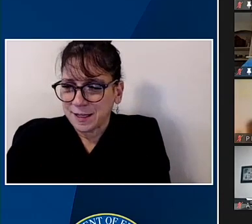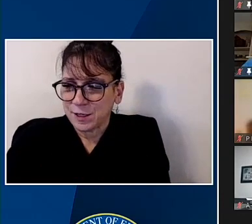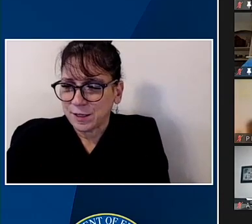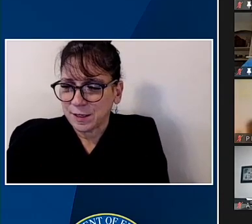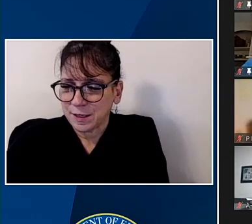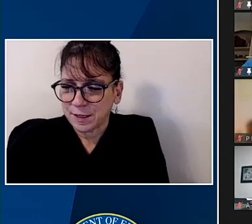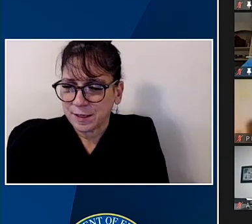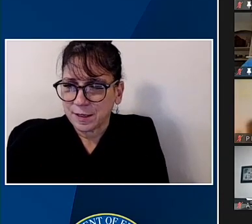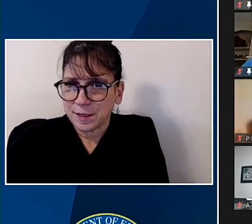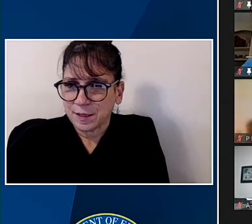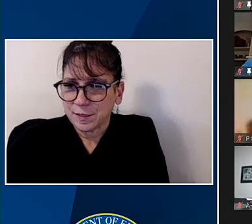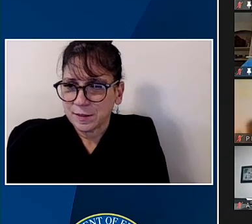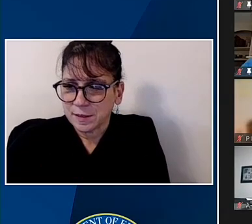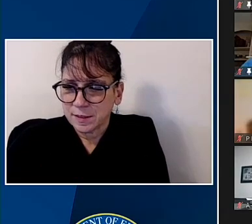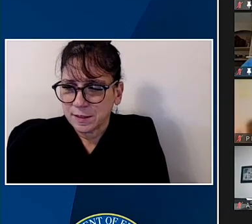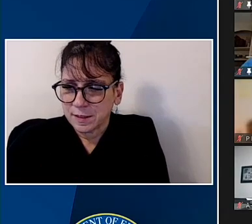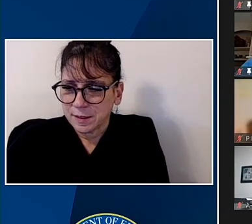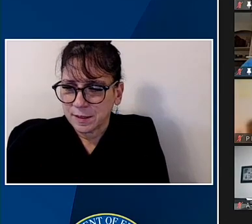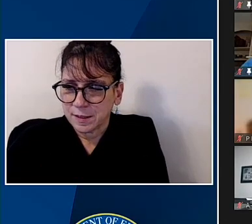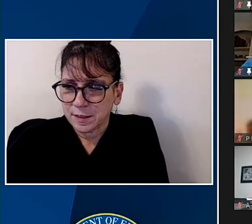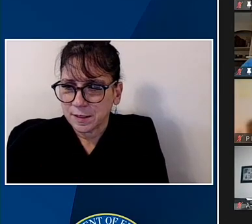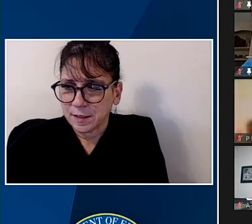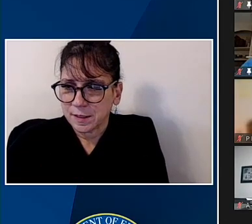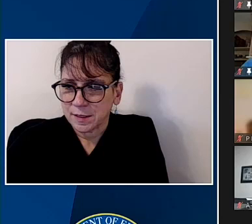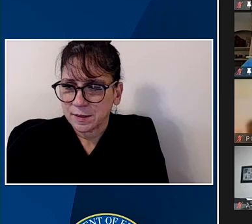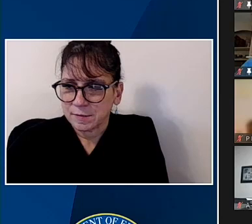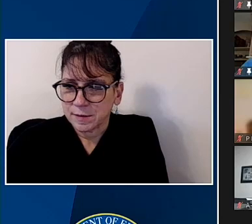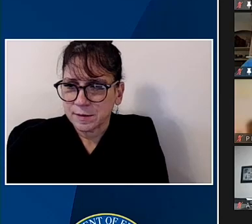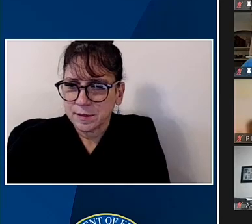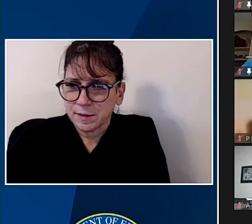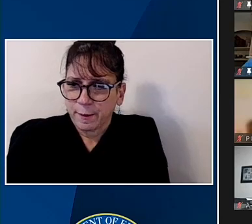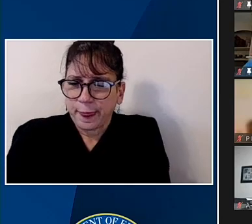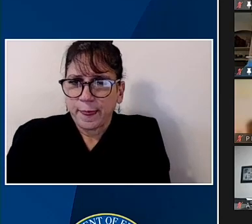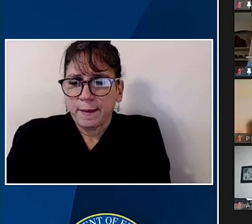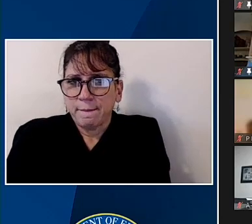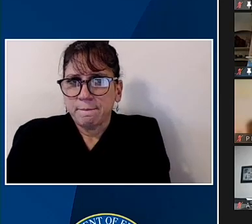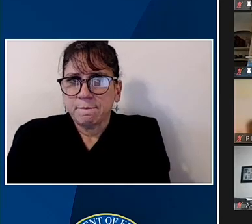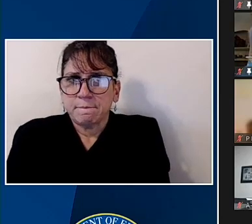we have China Rose speaking for themselves.